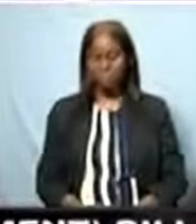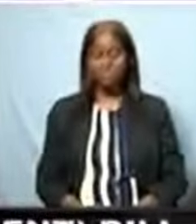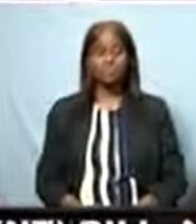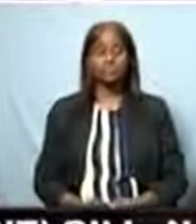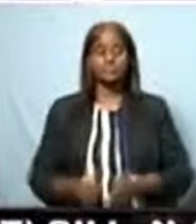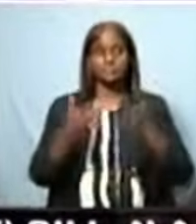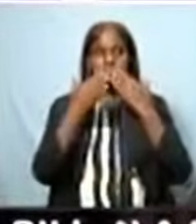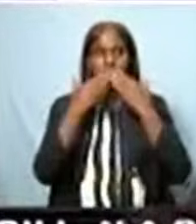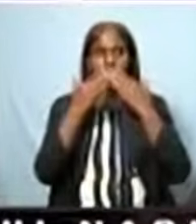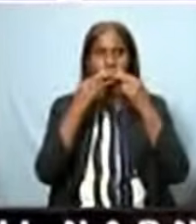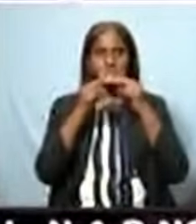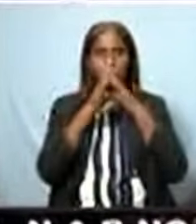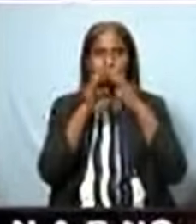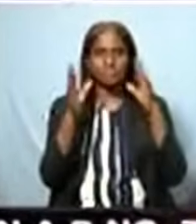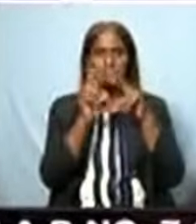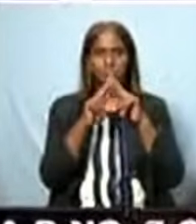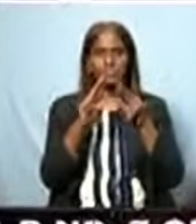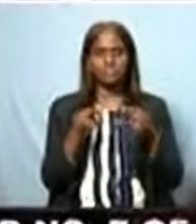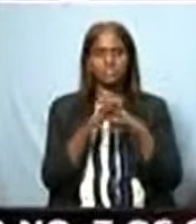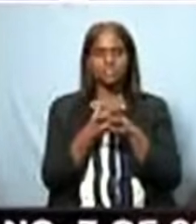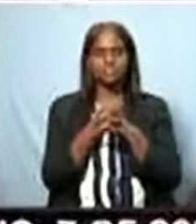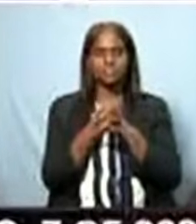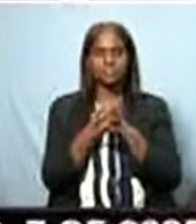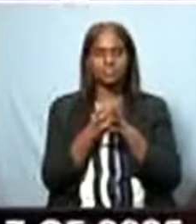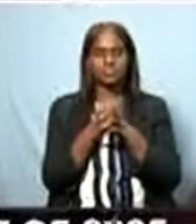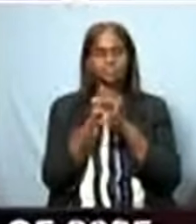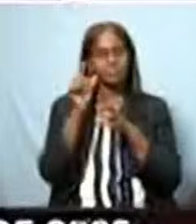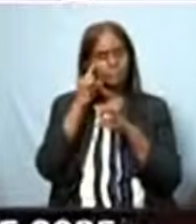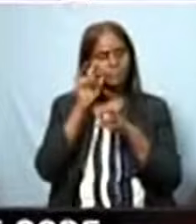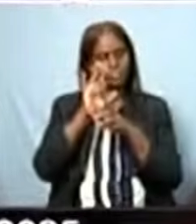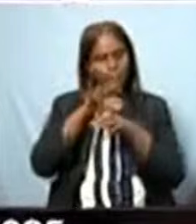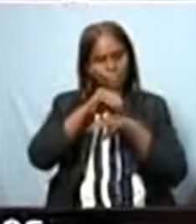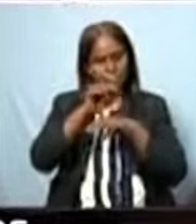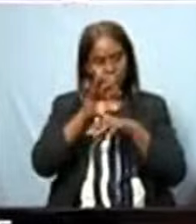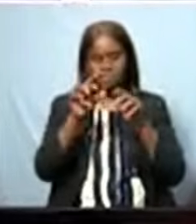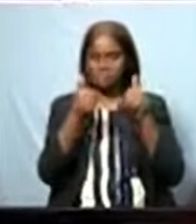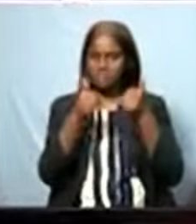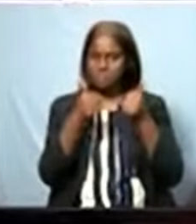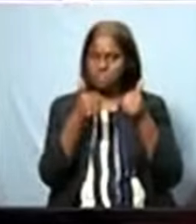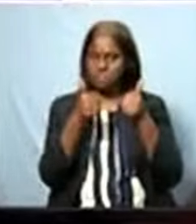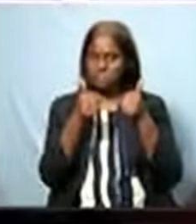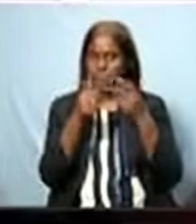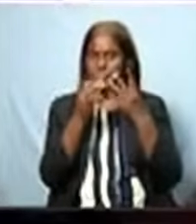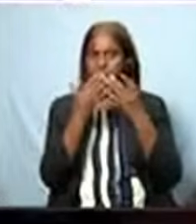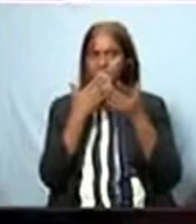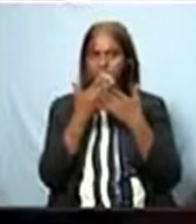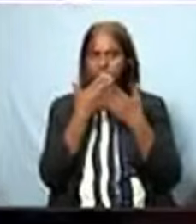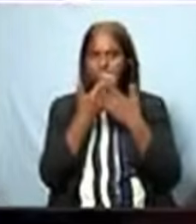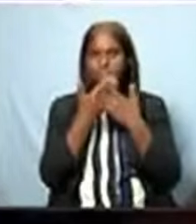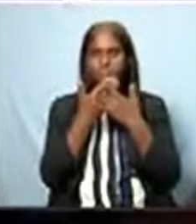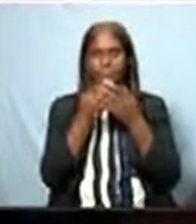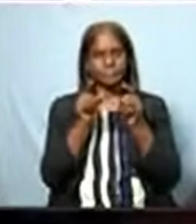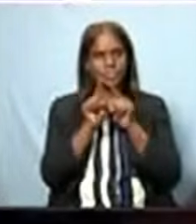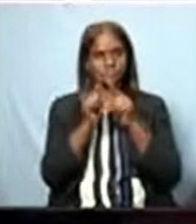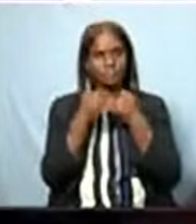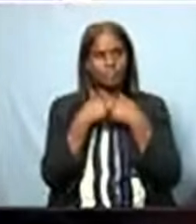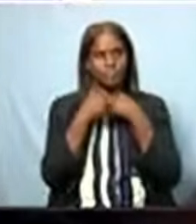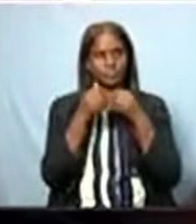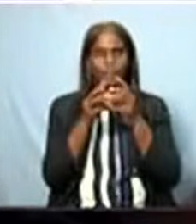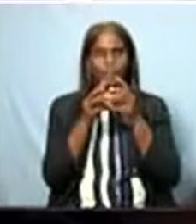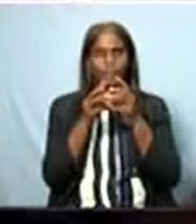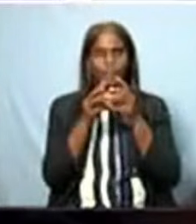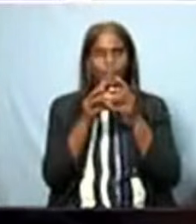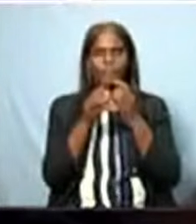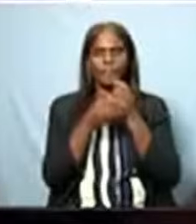Thank you very much, Chair. I think your guidance is well noted, but as you may be aware,